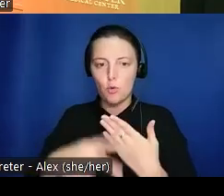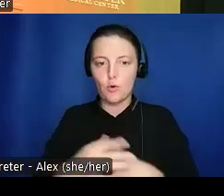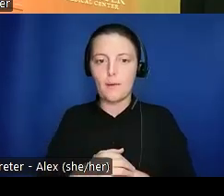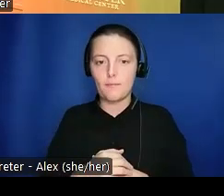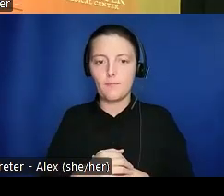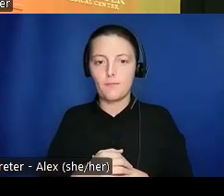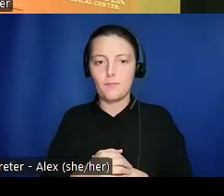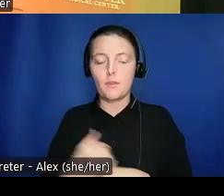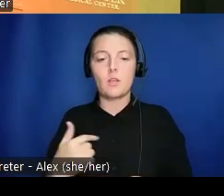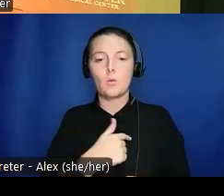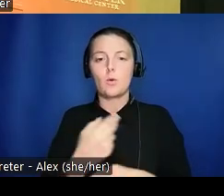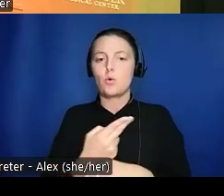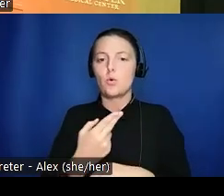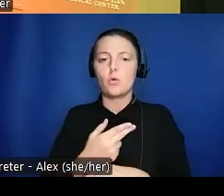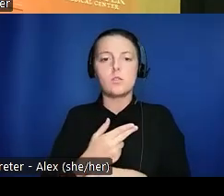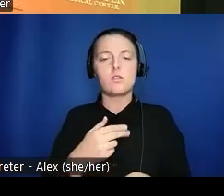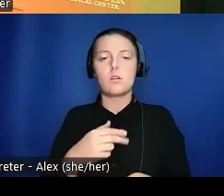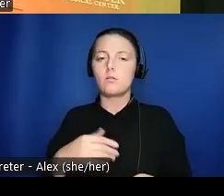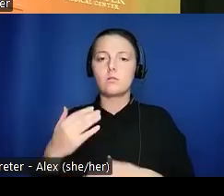treatment available.